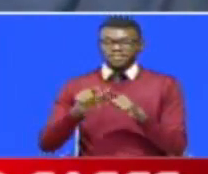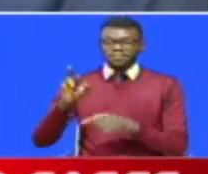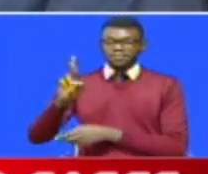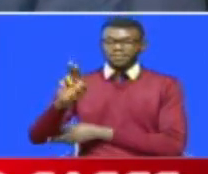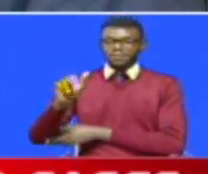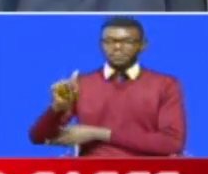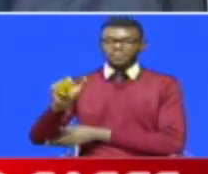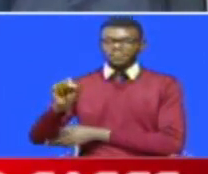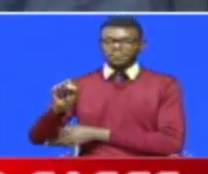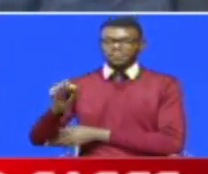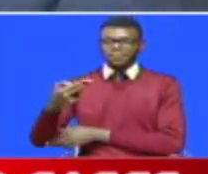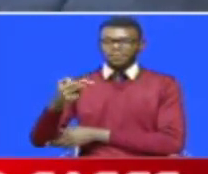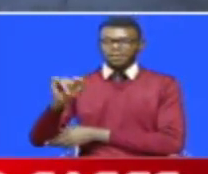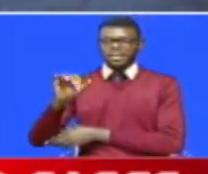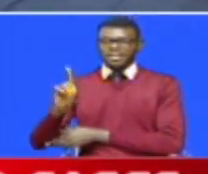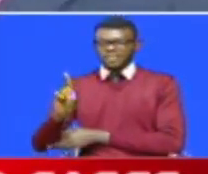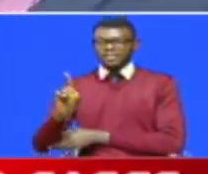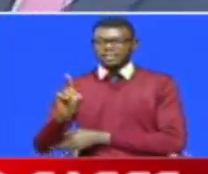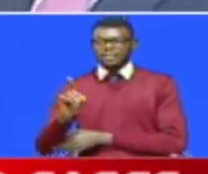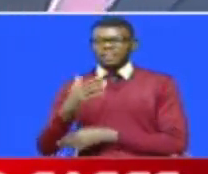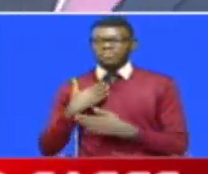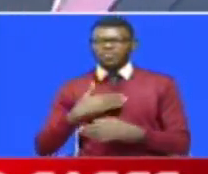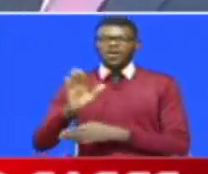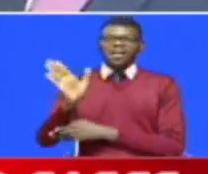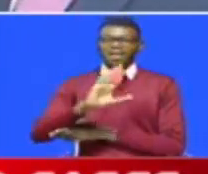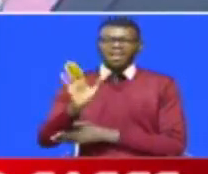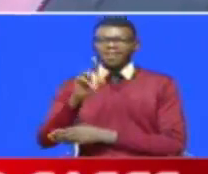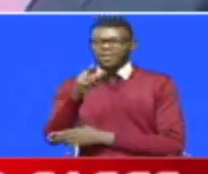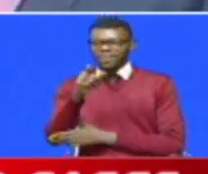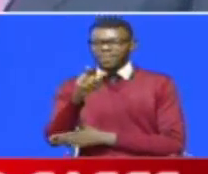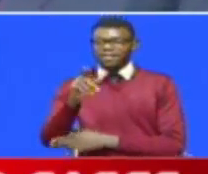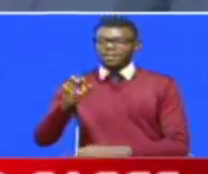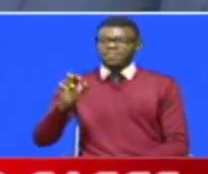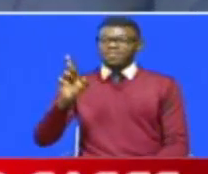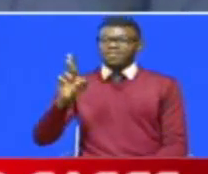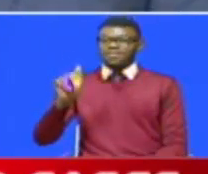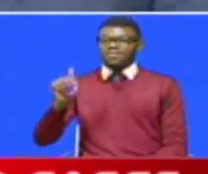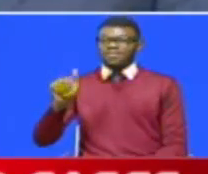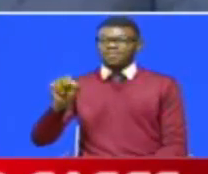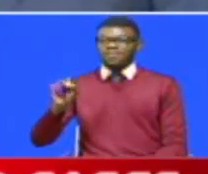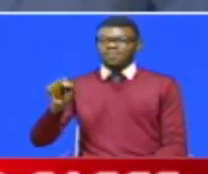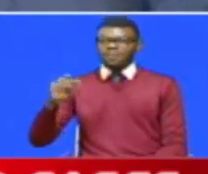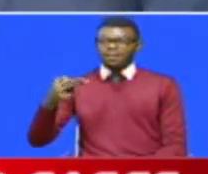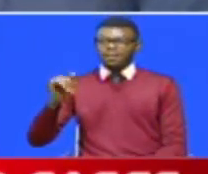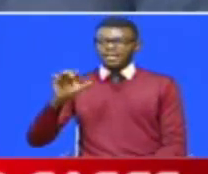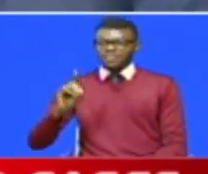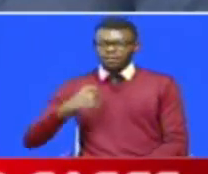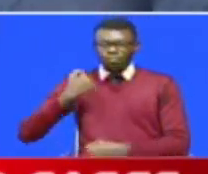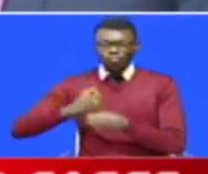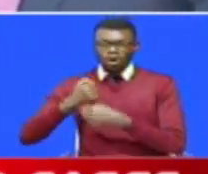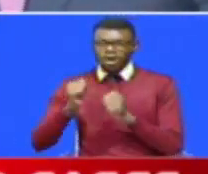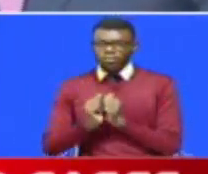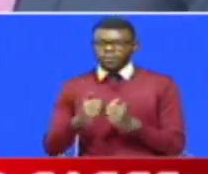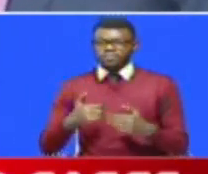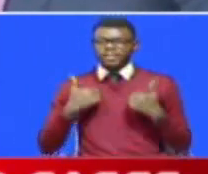Rashid. I saw people waving at you out there, Daktari. Dr. Rashid works with me as